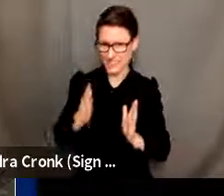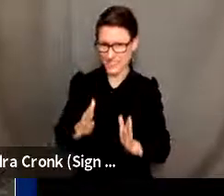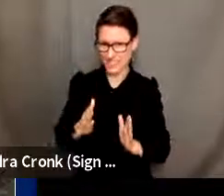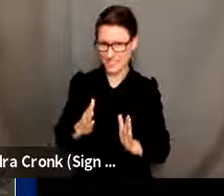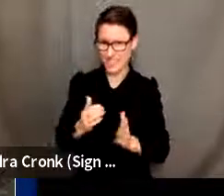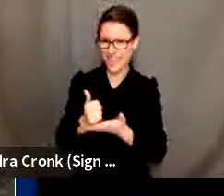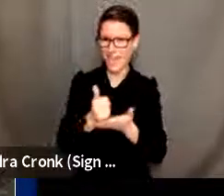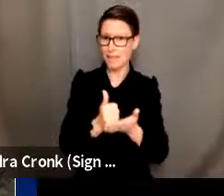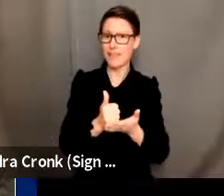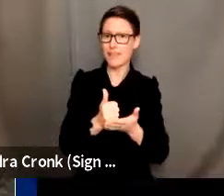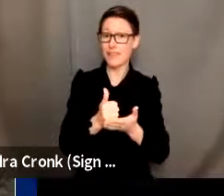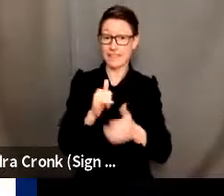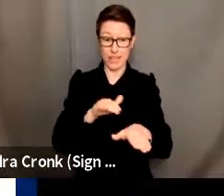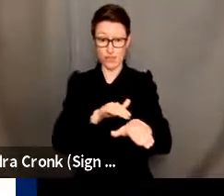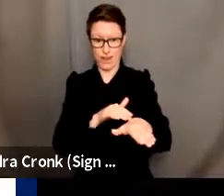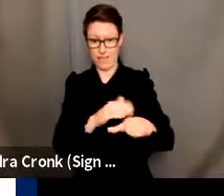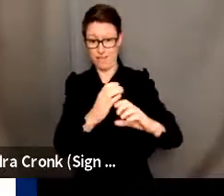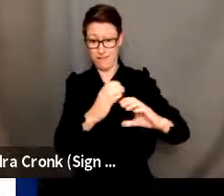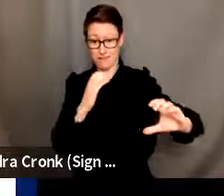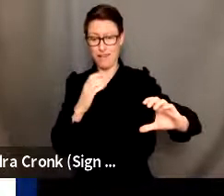adoption trailer.